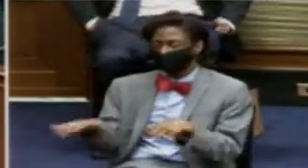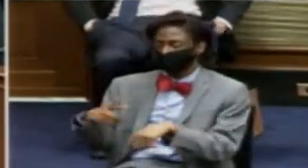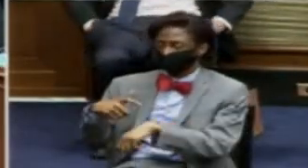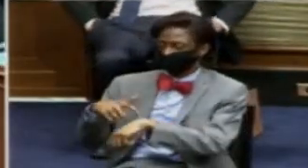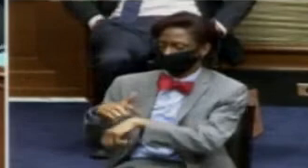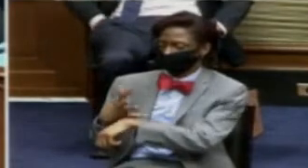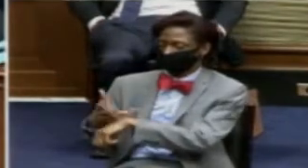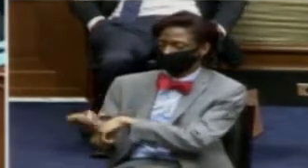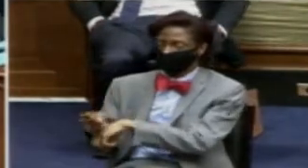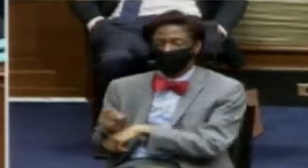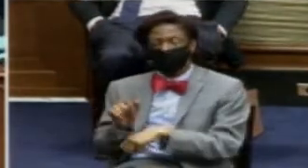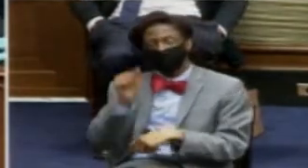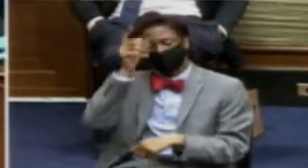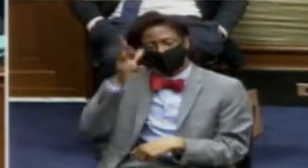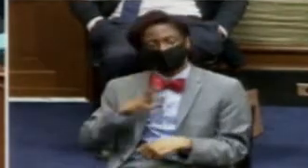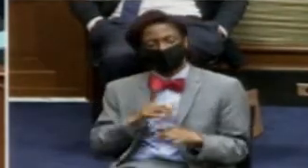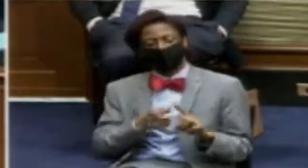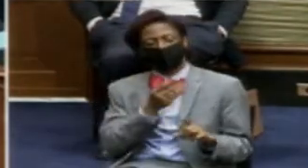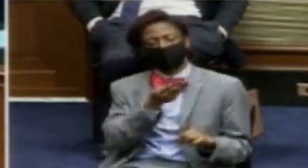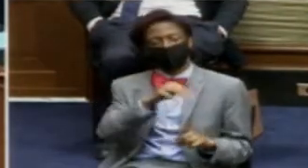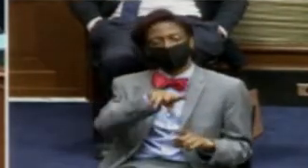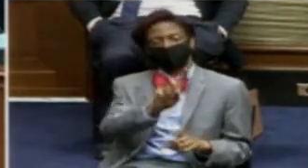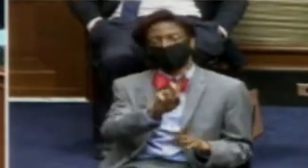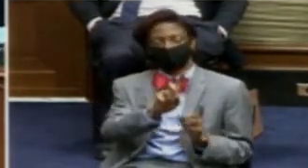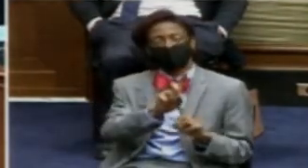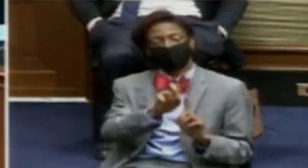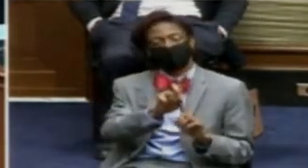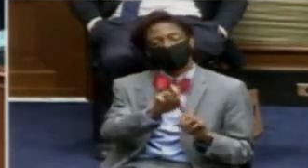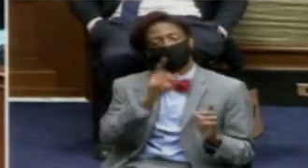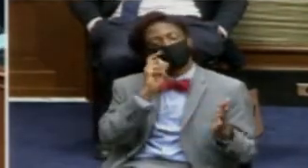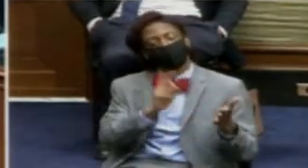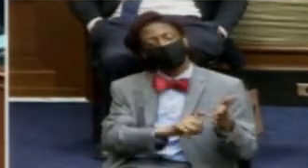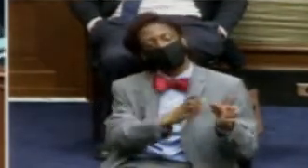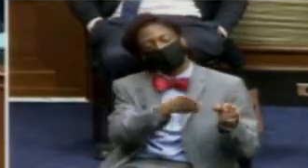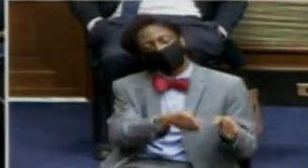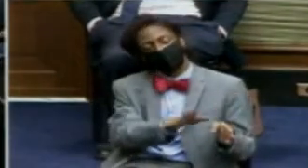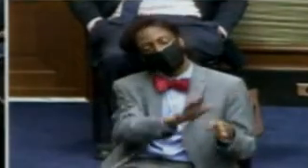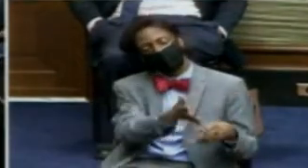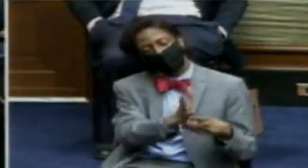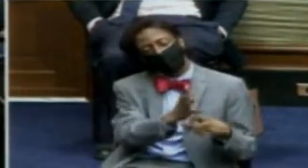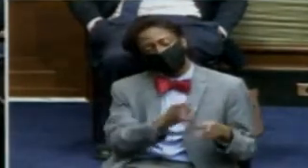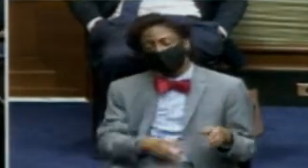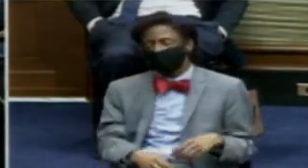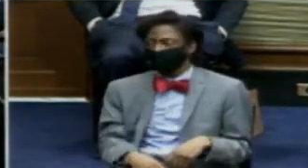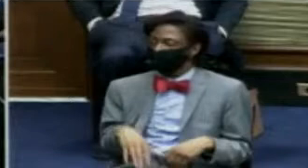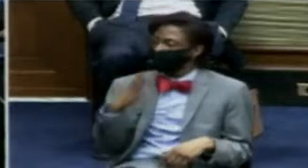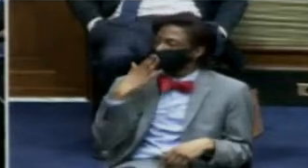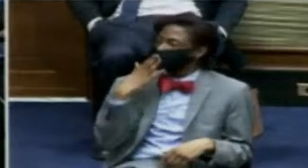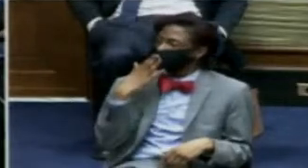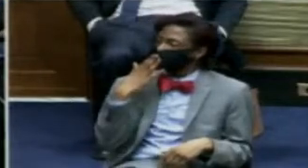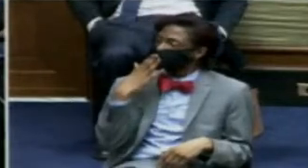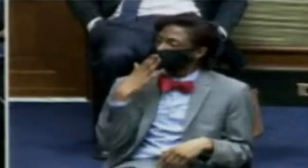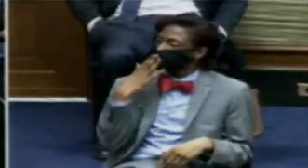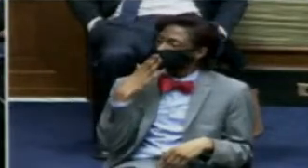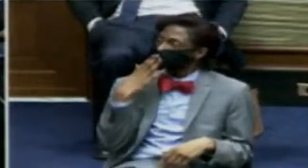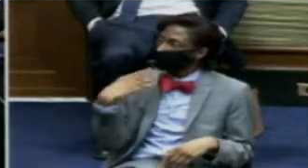The gentleman from Maryland, Mr. Raskin, is now recognized for 5 minutes. Thank you, Madam Chair. Can you hear me